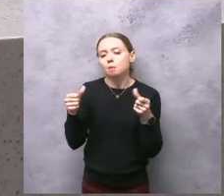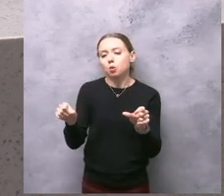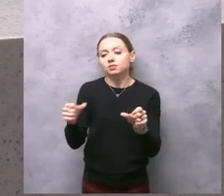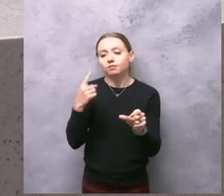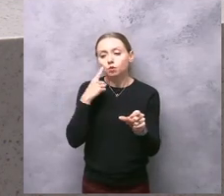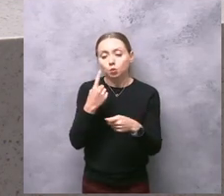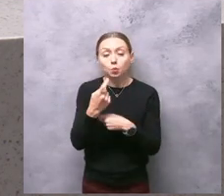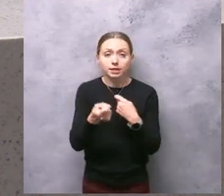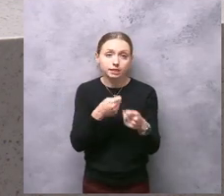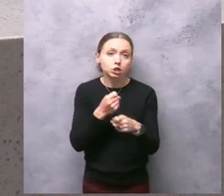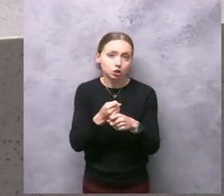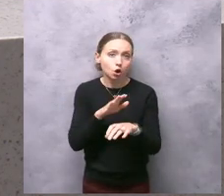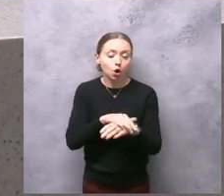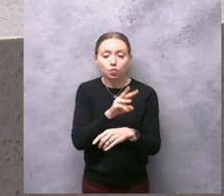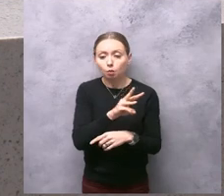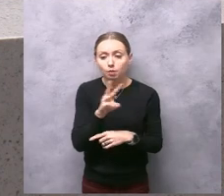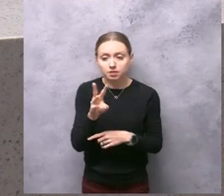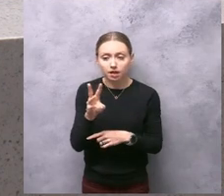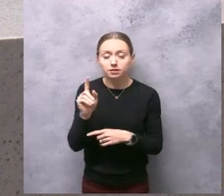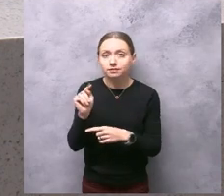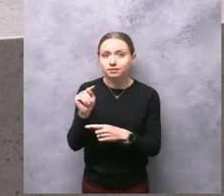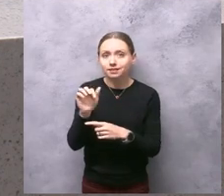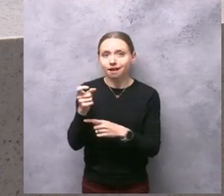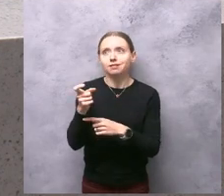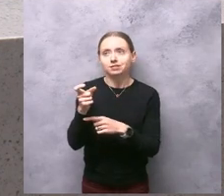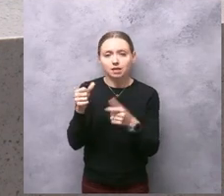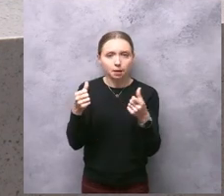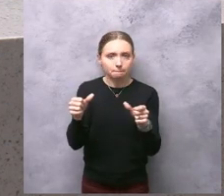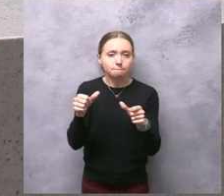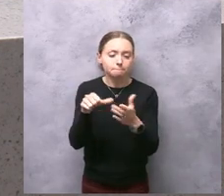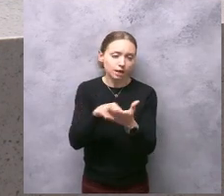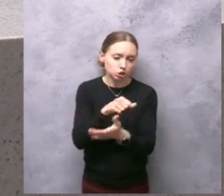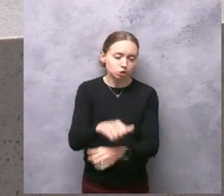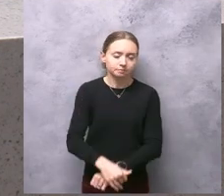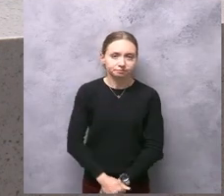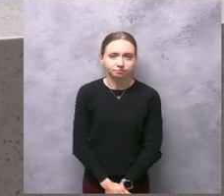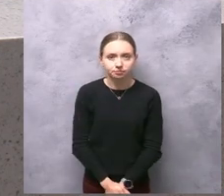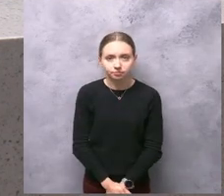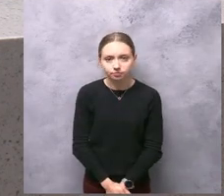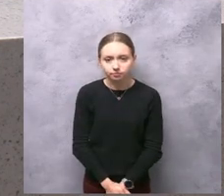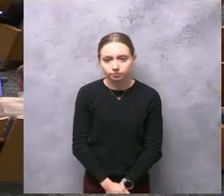on the website on the tax page.